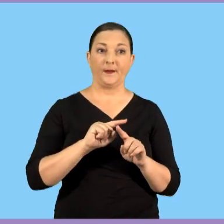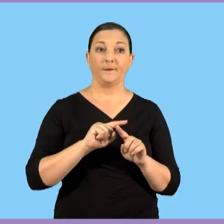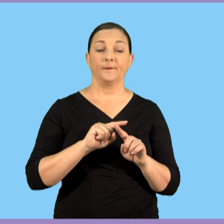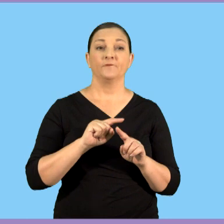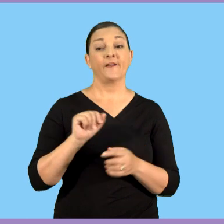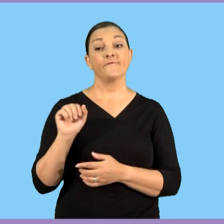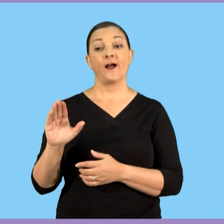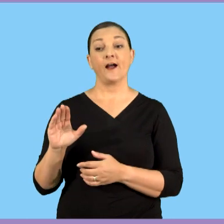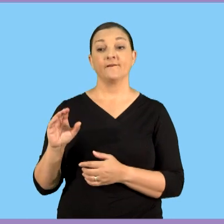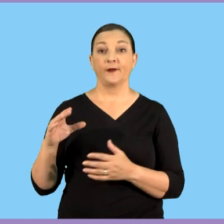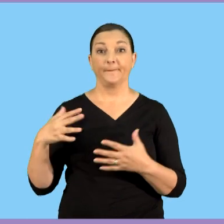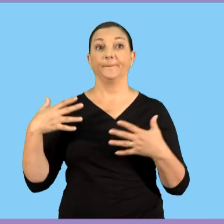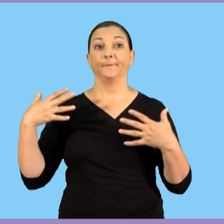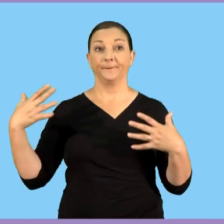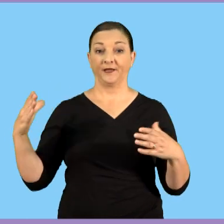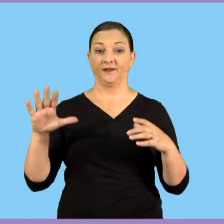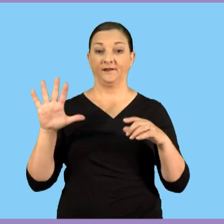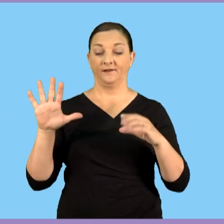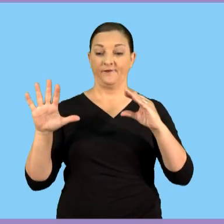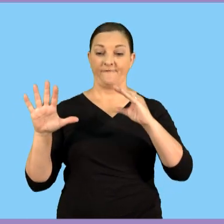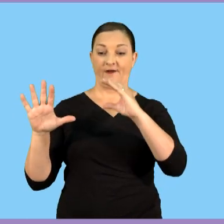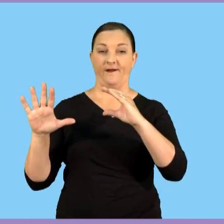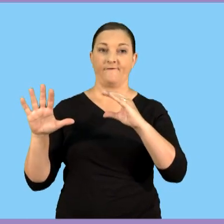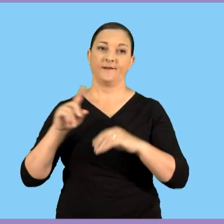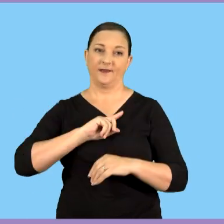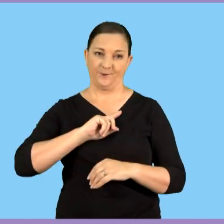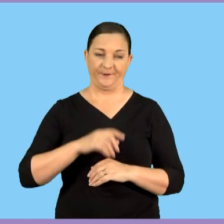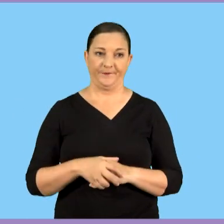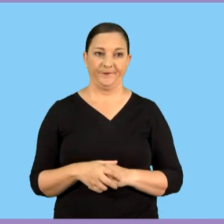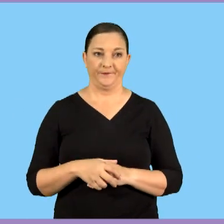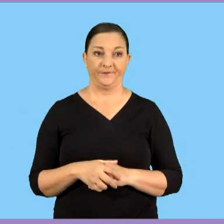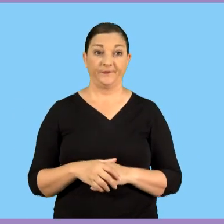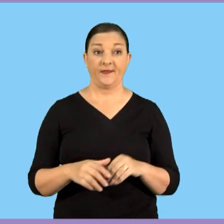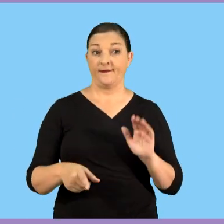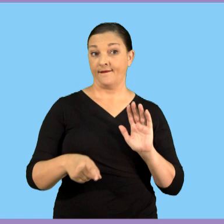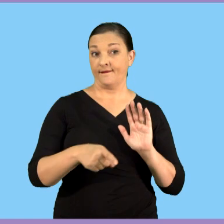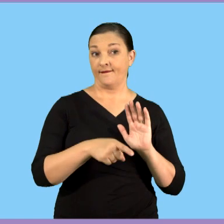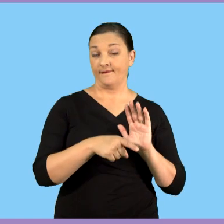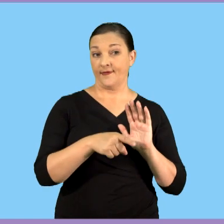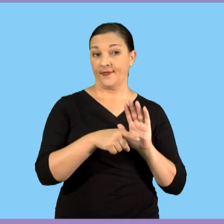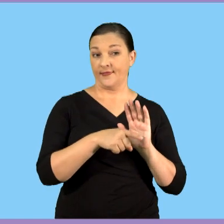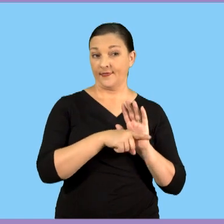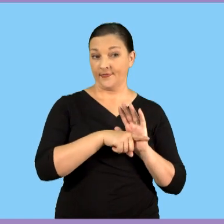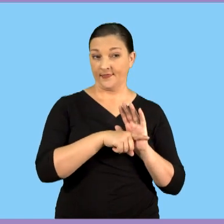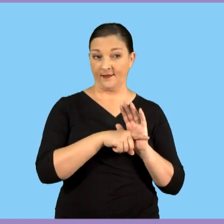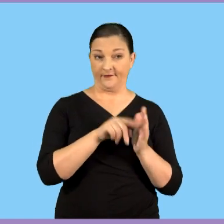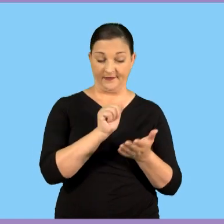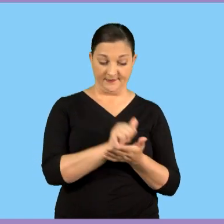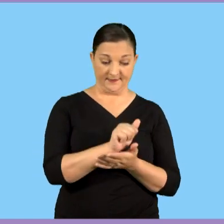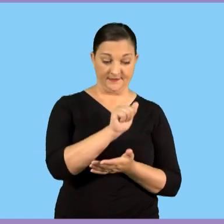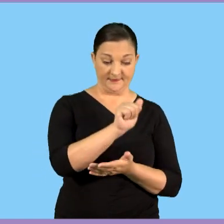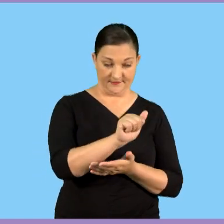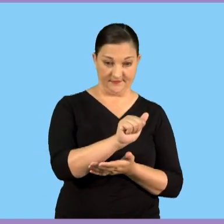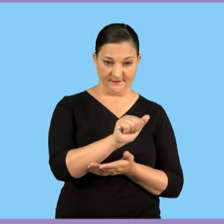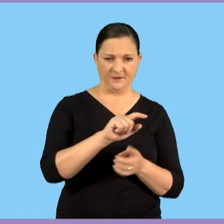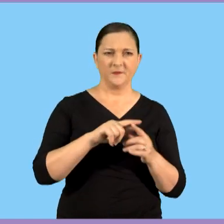or 5 is bigger than negative 16. Then we look at the next set of numbers. We have a negative